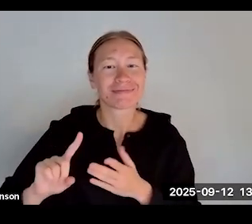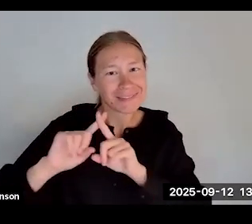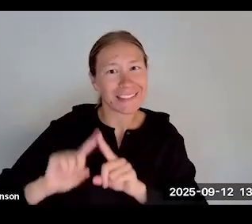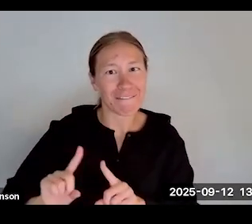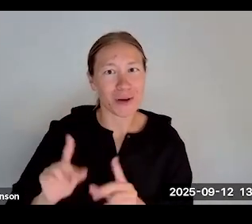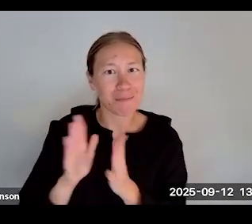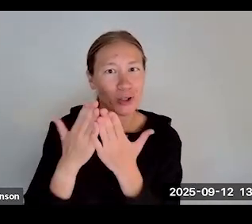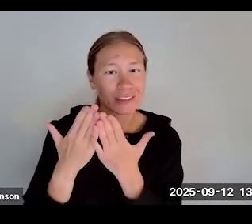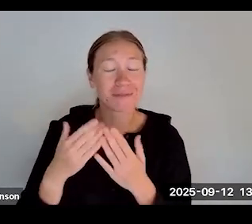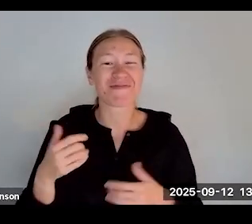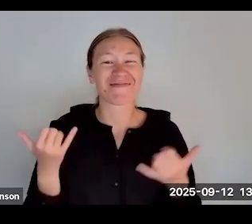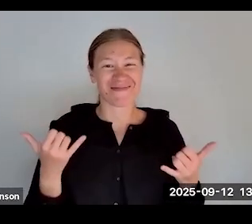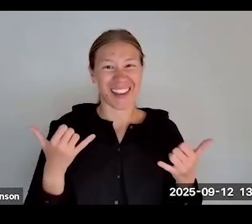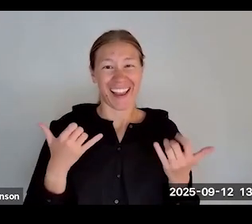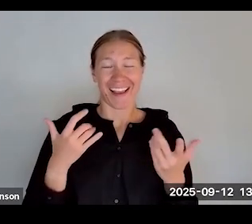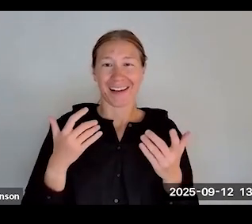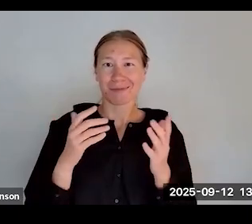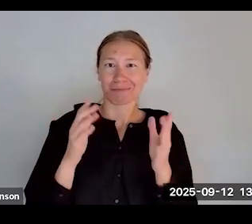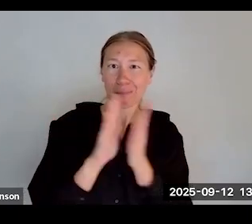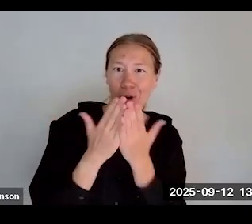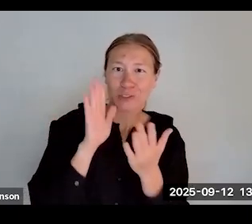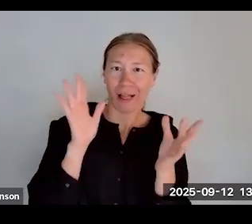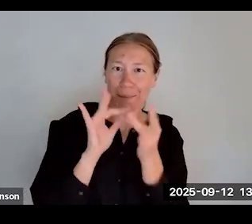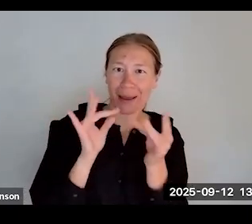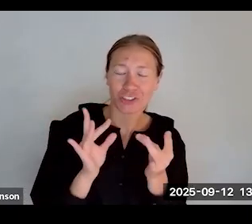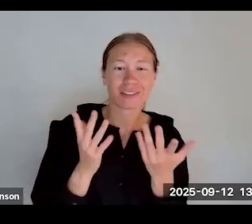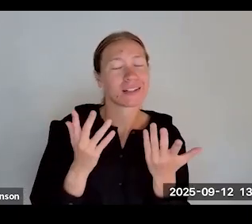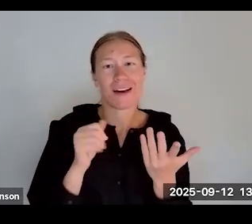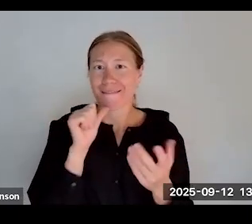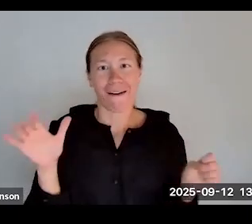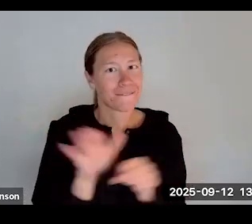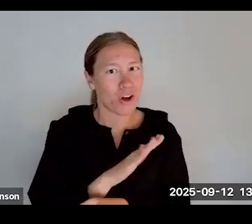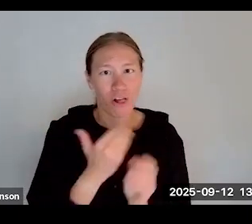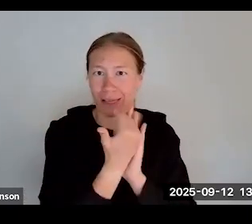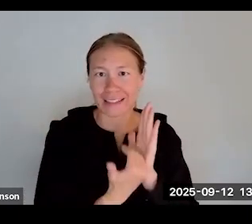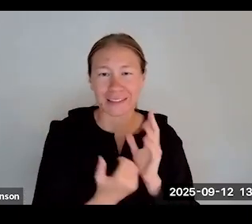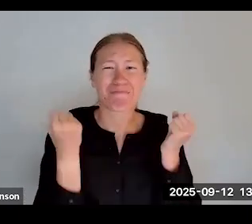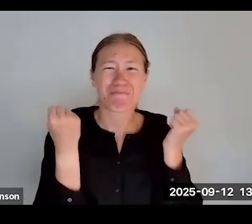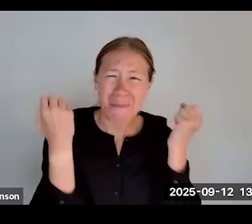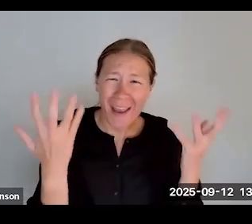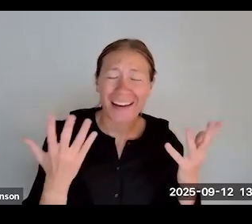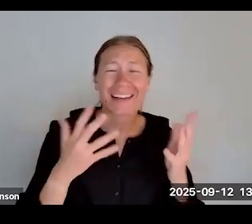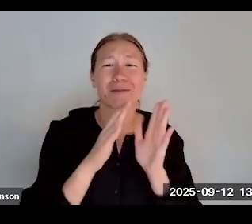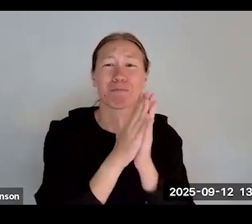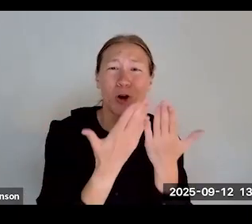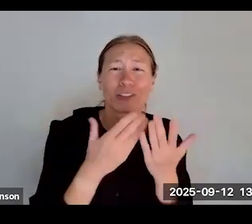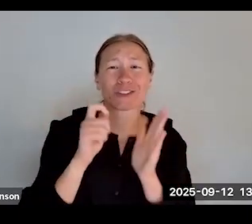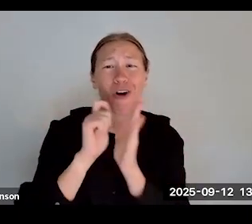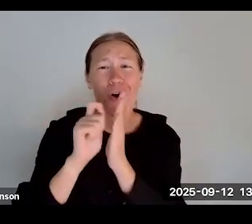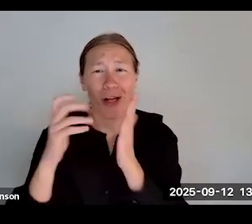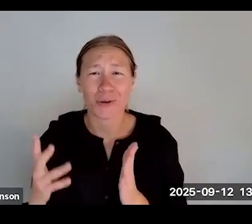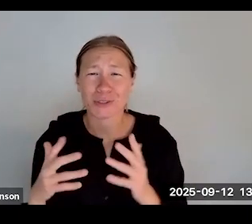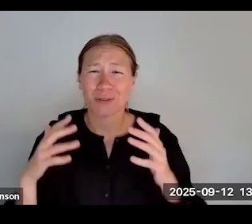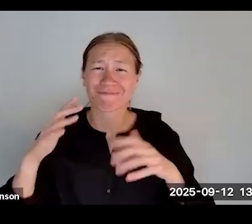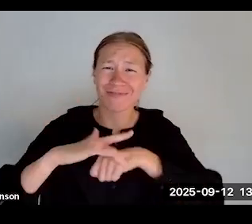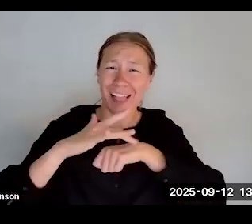today is non-exhaustive. There are many more great books and authors out there. It was actually hard to pick just a few to talk